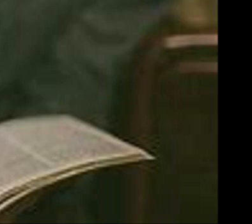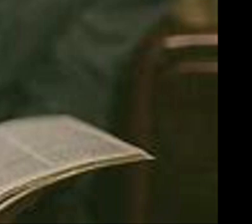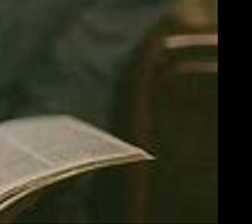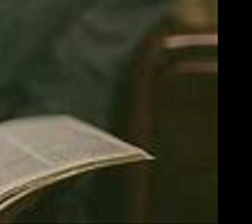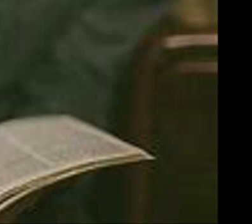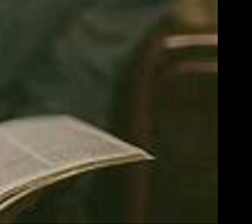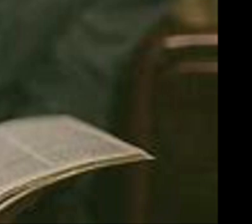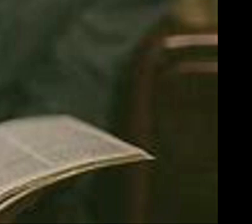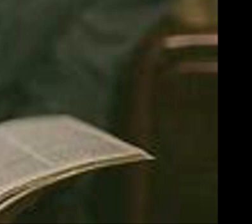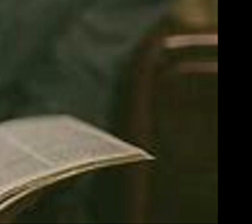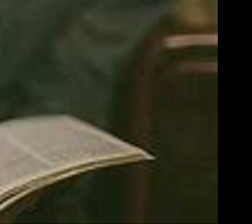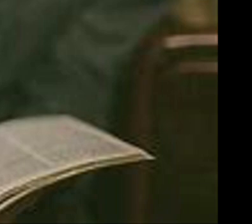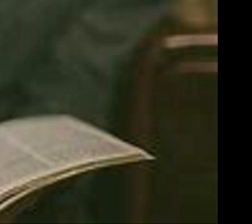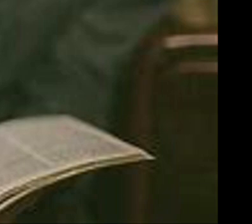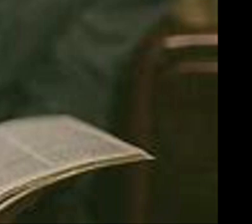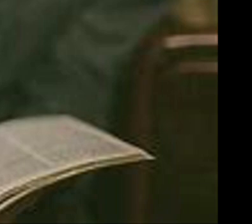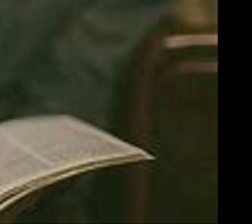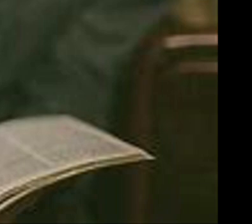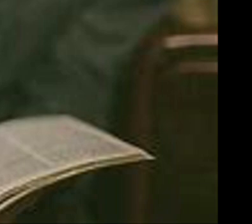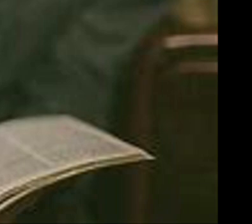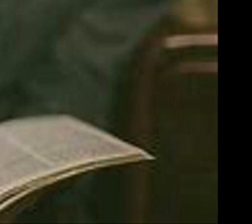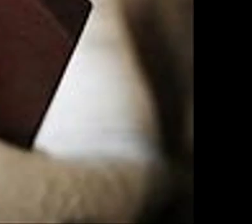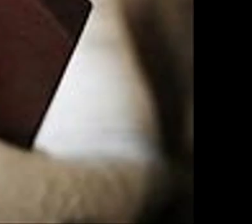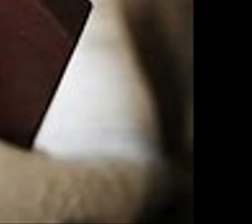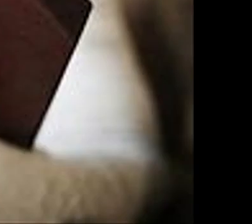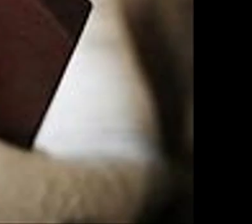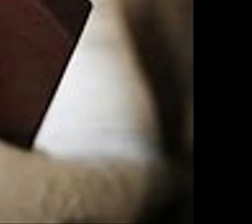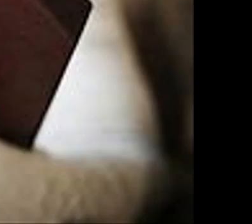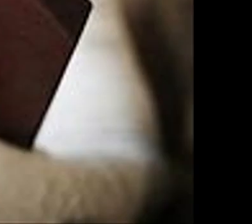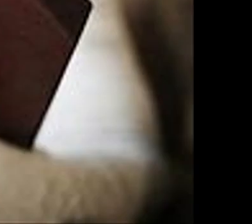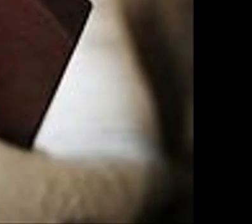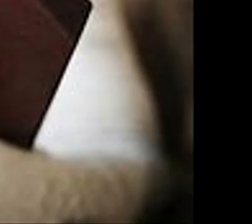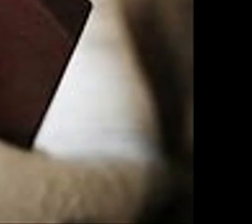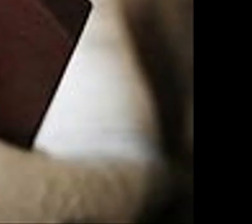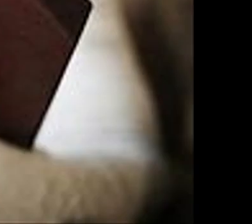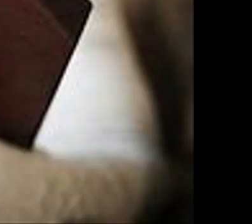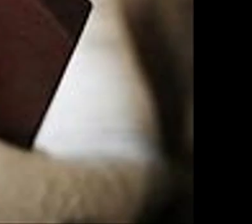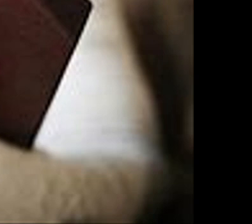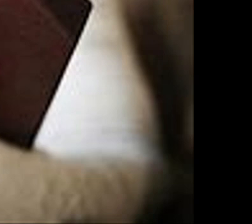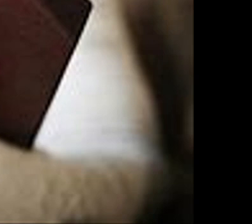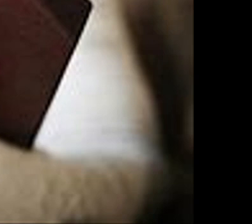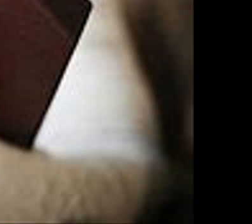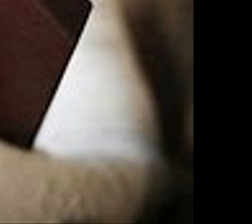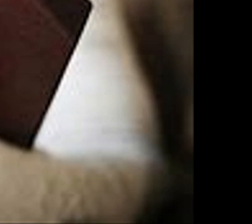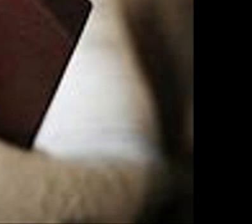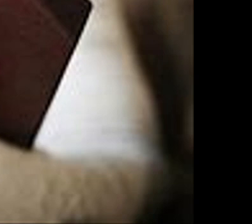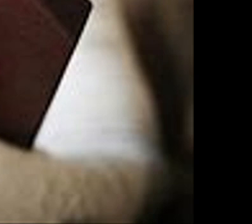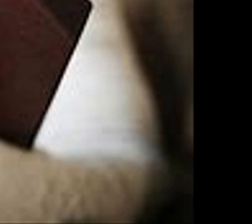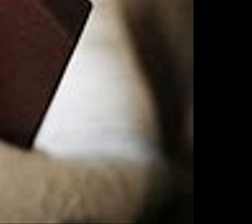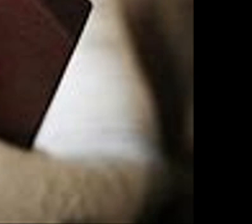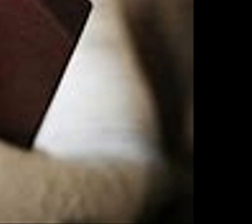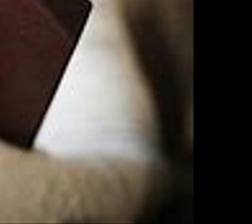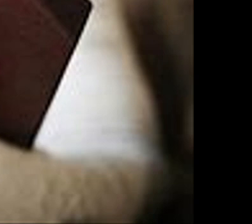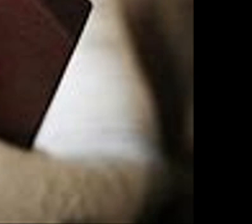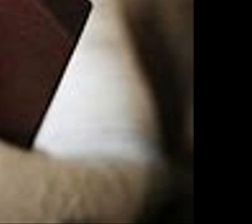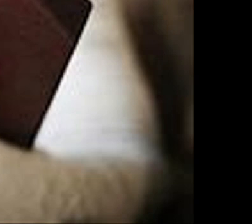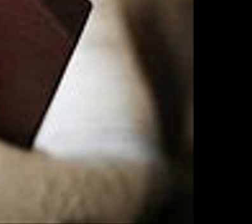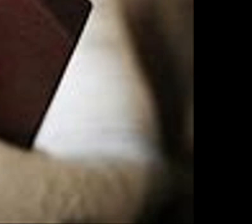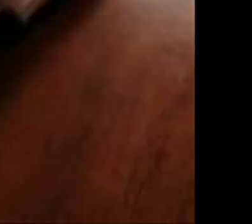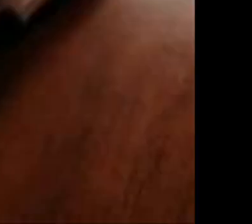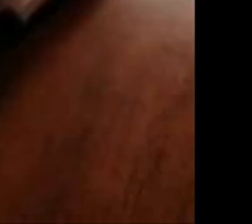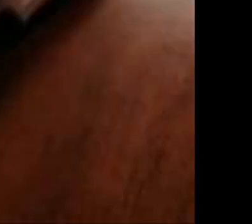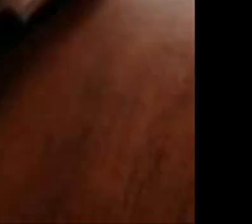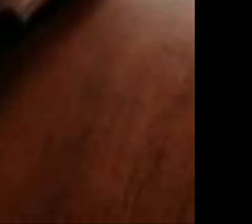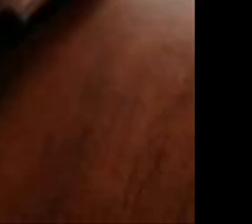trespass, whether it be for ox, for ass, for sheep, for raiment, or for any manner of lost thing which another challengeth to be